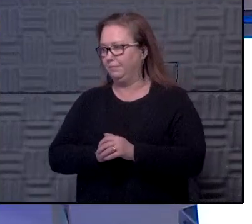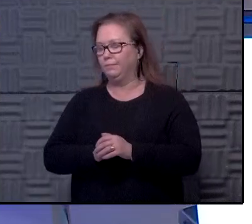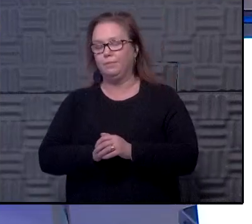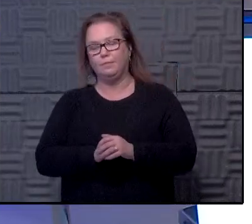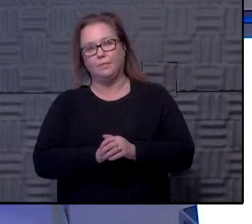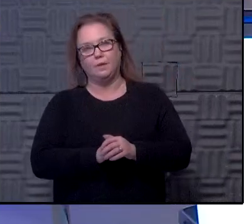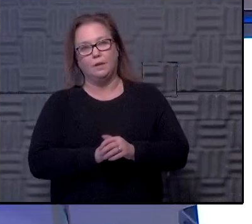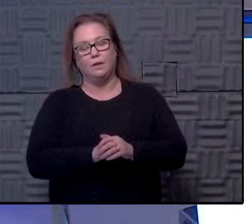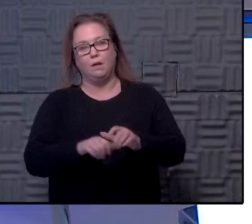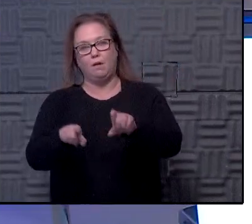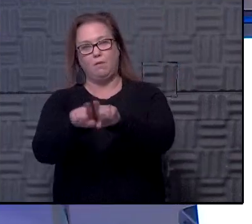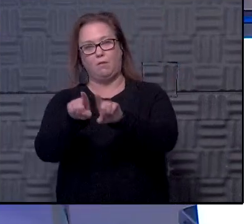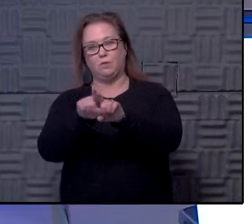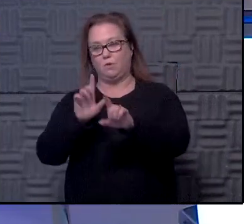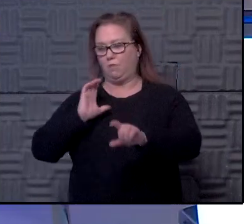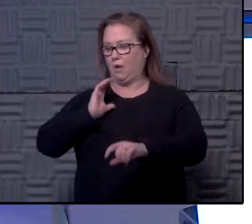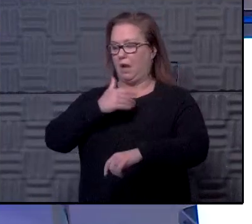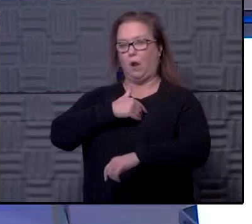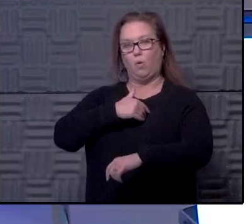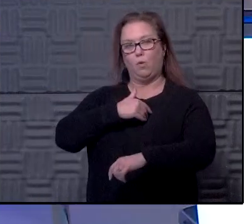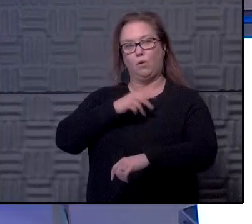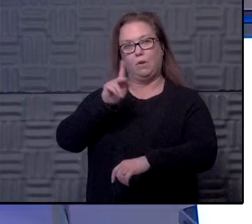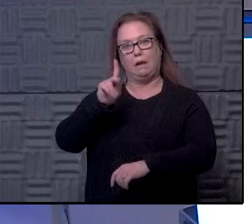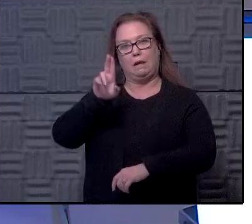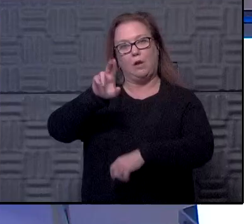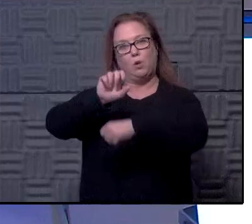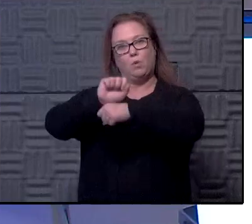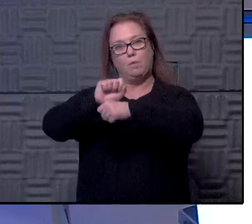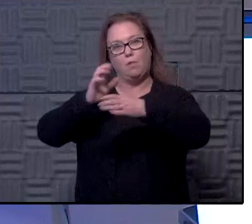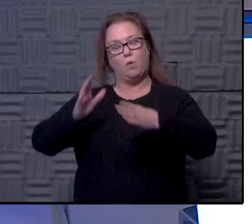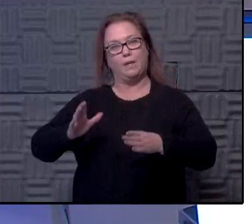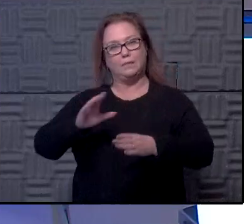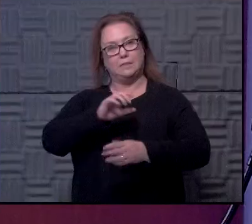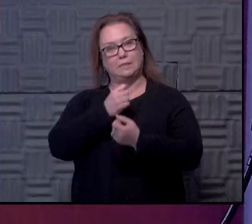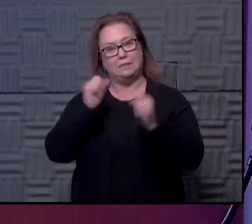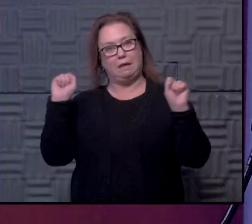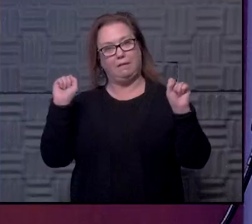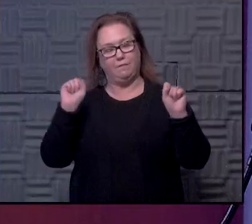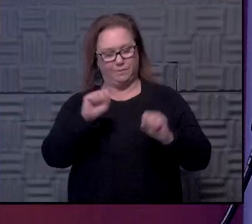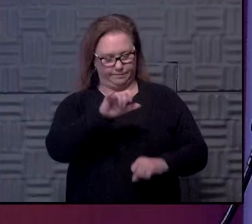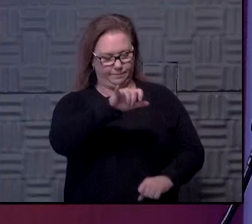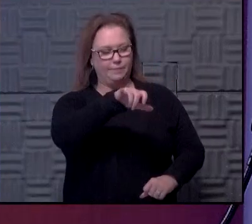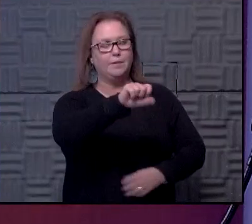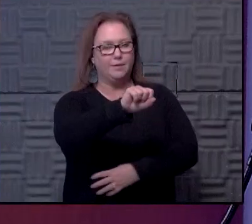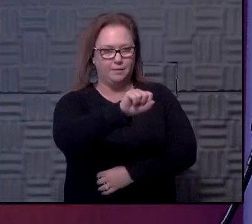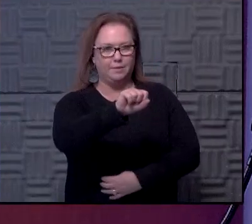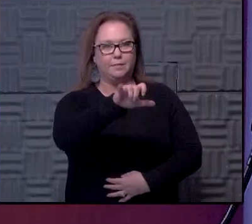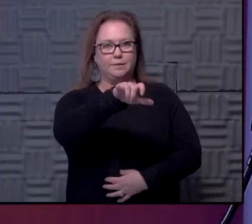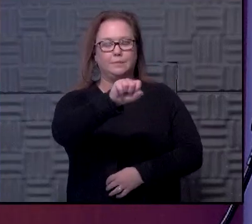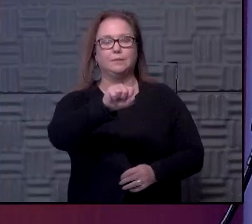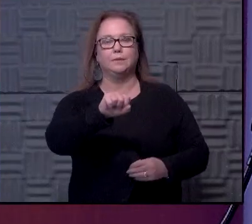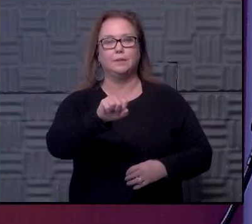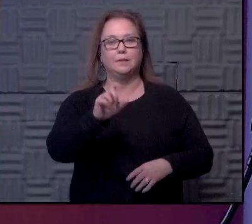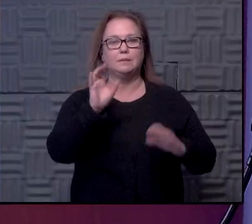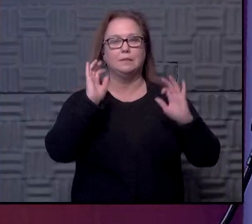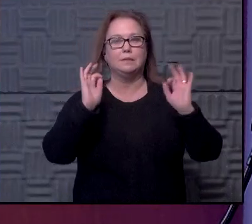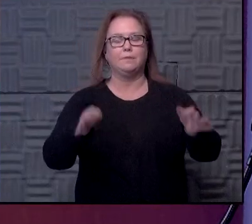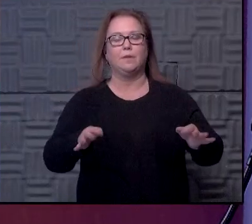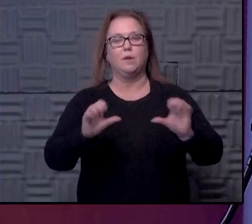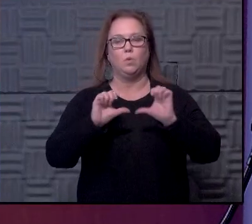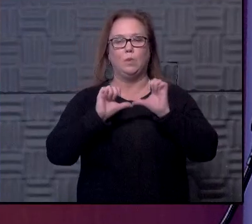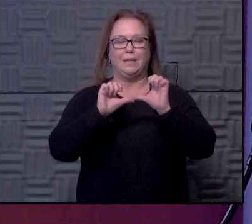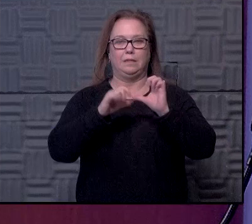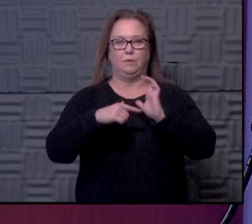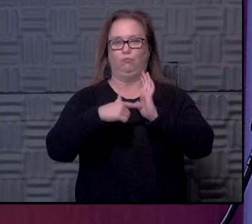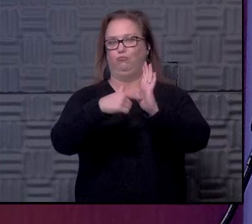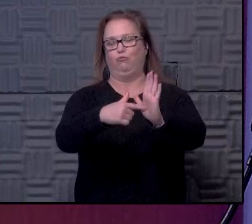point out, are we keeping our employees safe by using good infection control? Yeah, absolutely. I mean, I think we've continued to